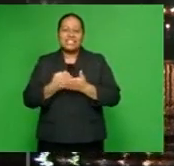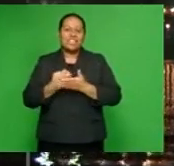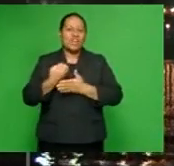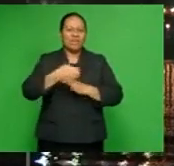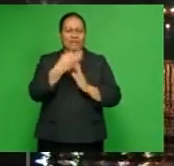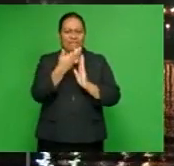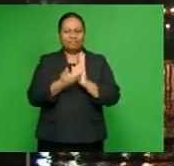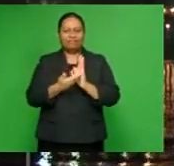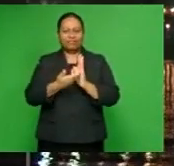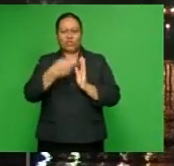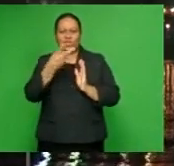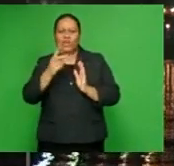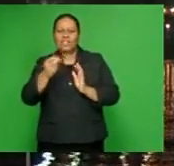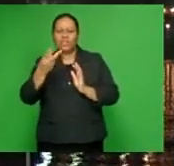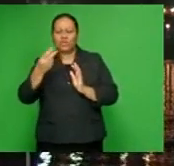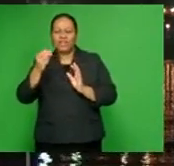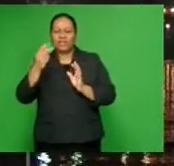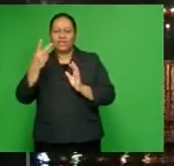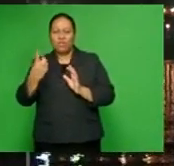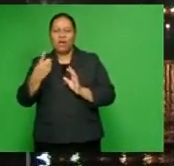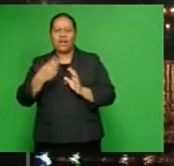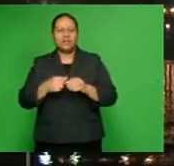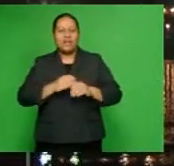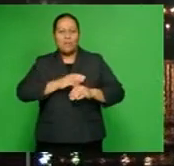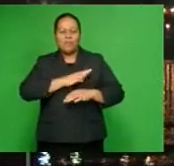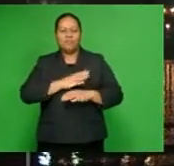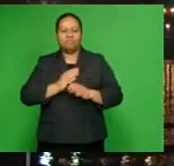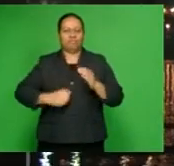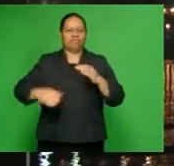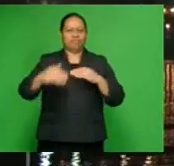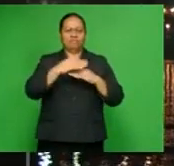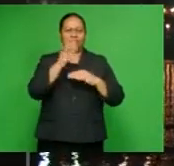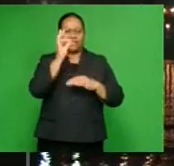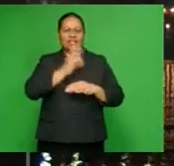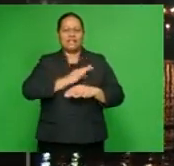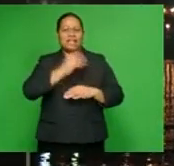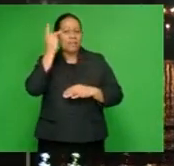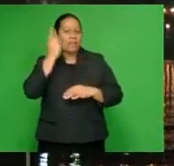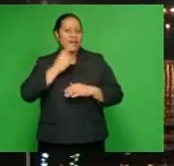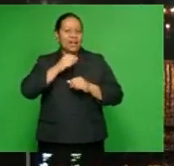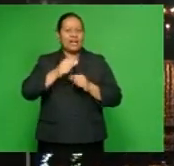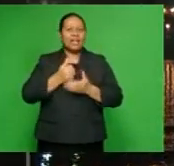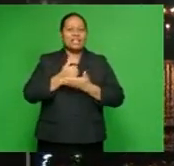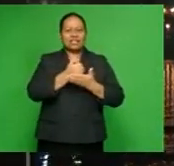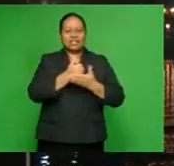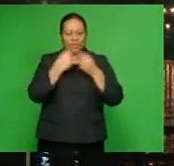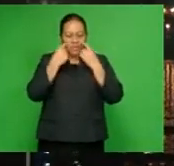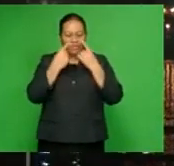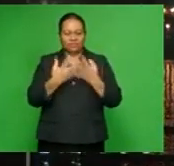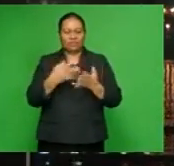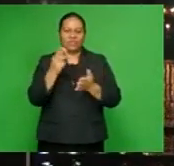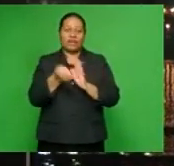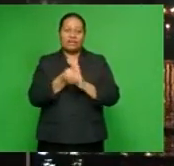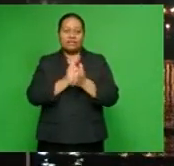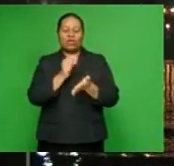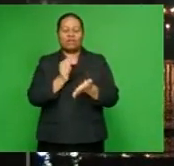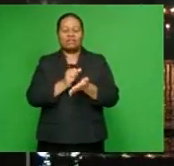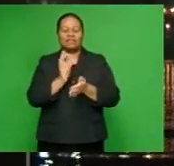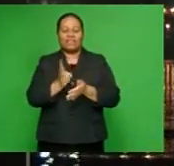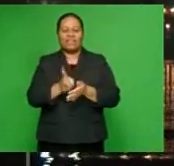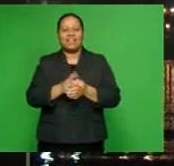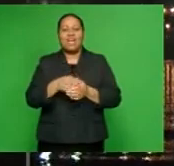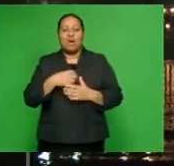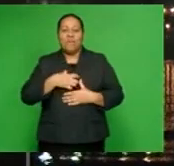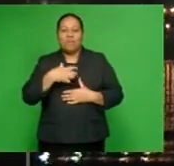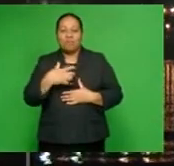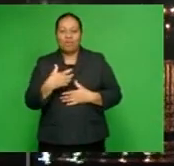labels 2020-2021 budget bold beyond belief, and Parenthood Assistance Scheme to be reviewed. Now for these stories and others, tune